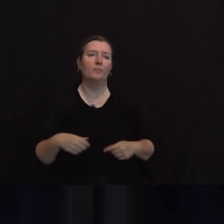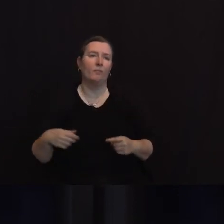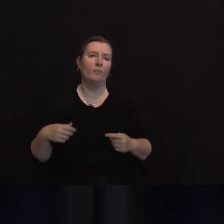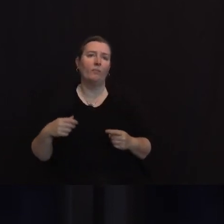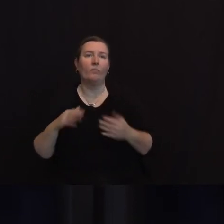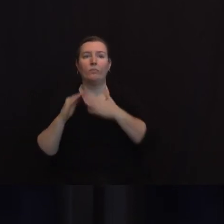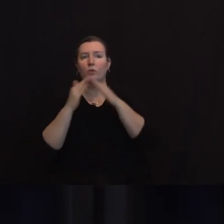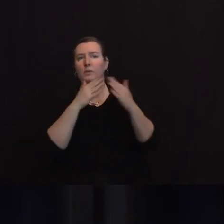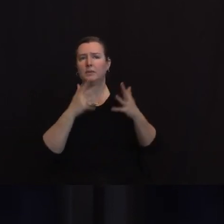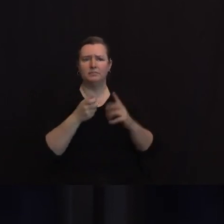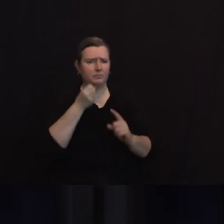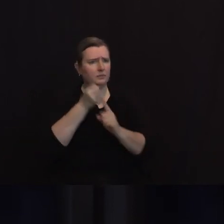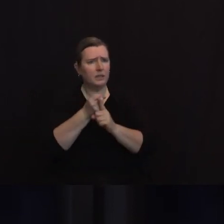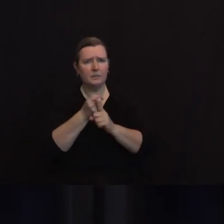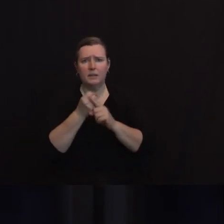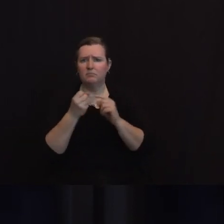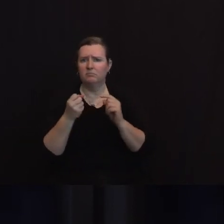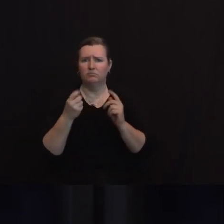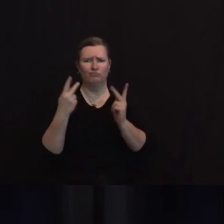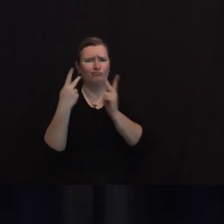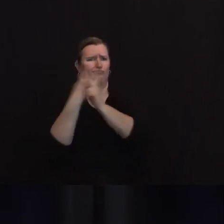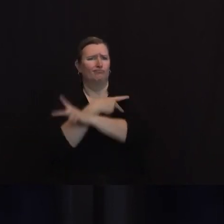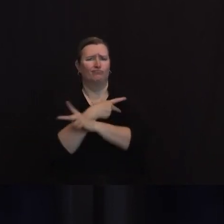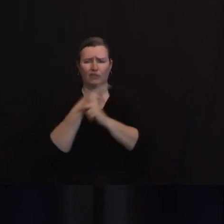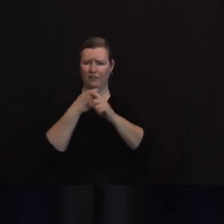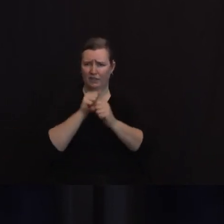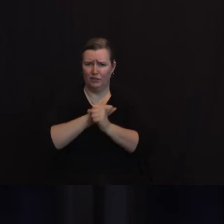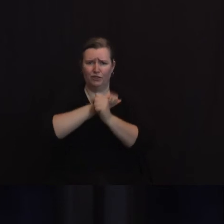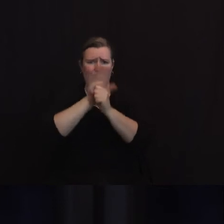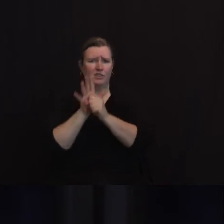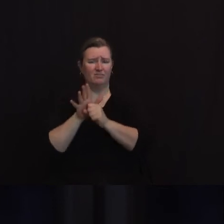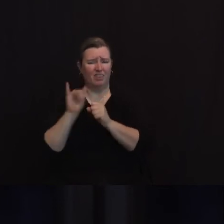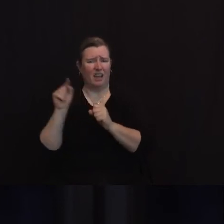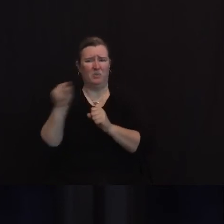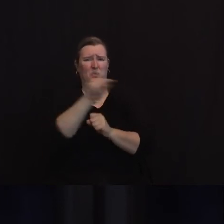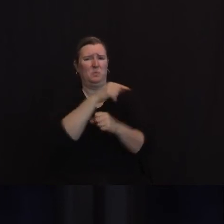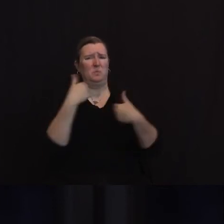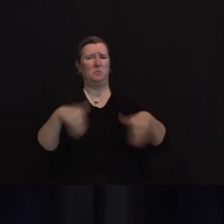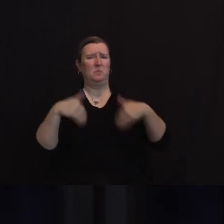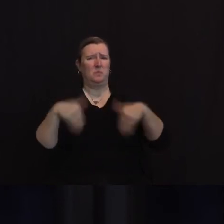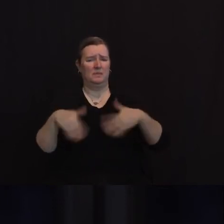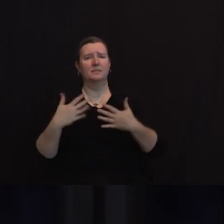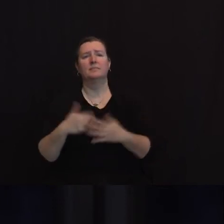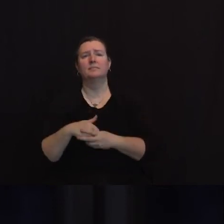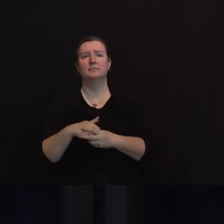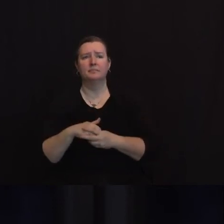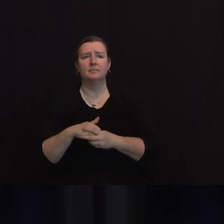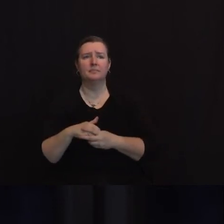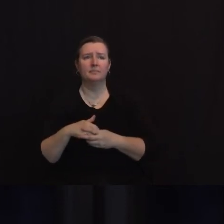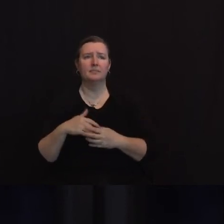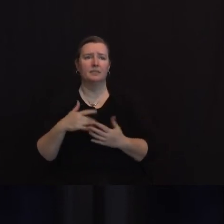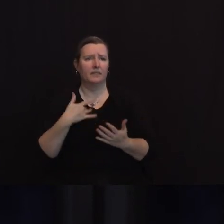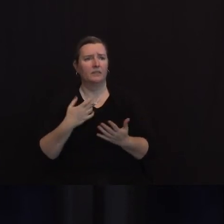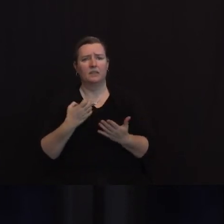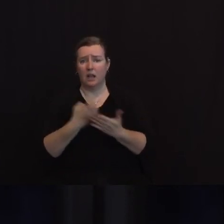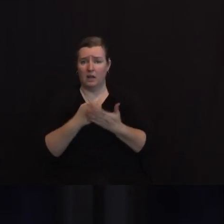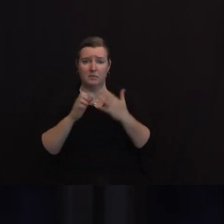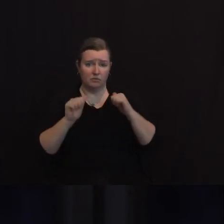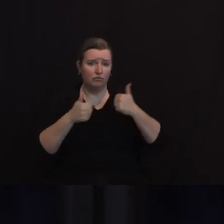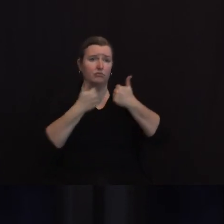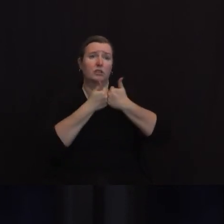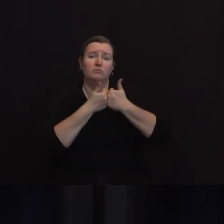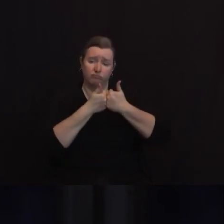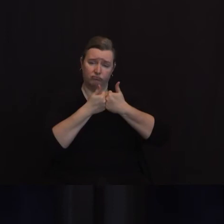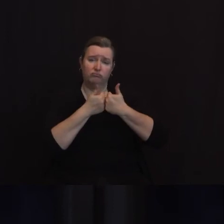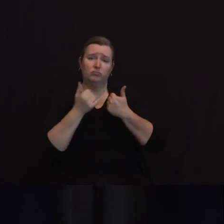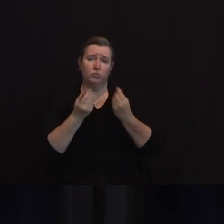COVID-19 and are among the most diverse or challenged, socioeconomically challenged communities in our state. During the visits,